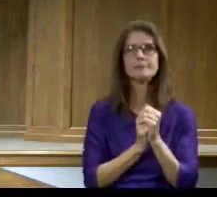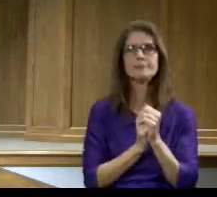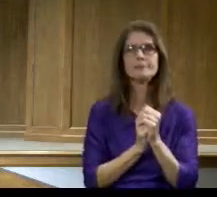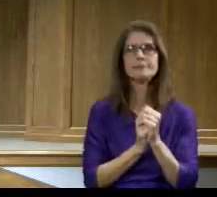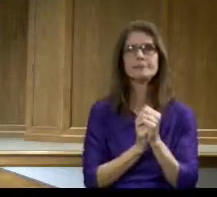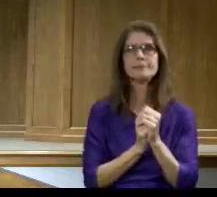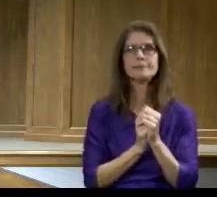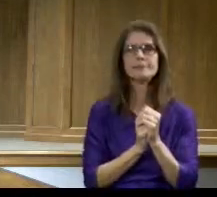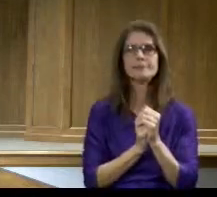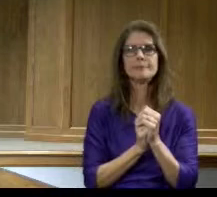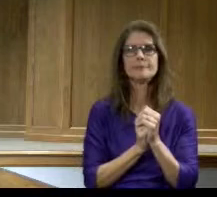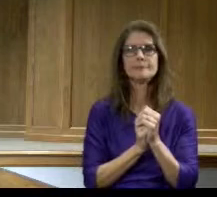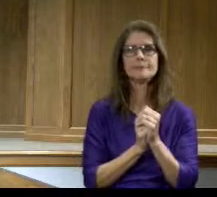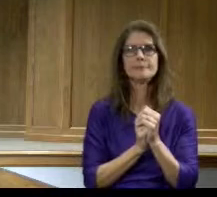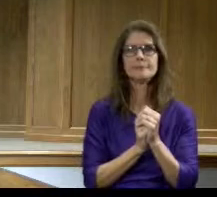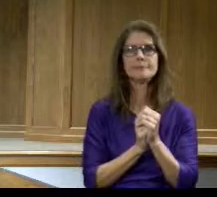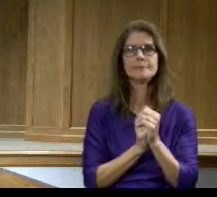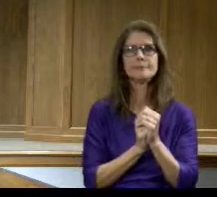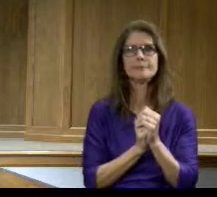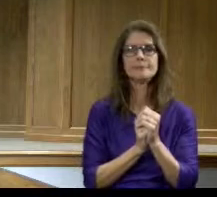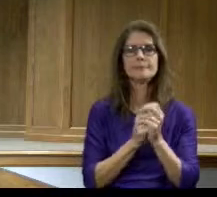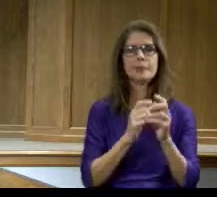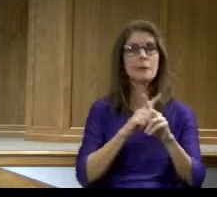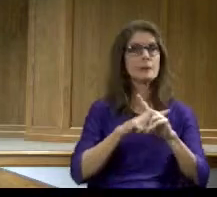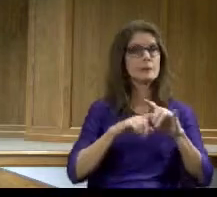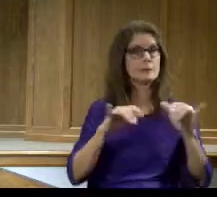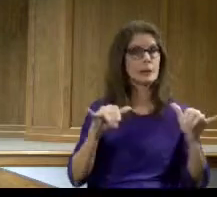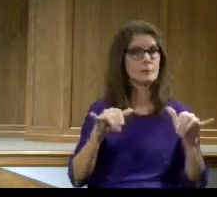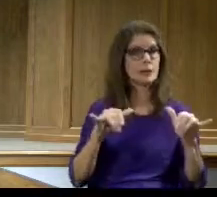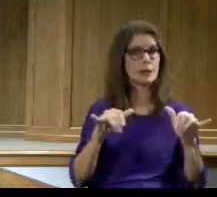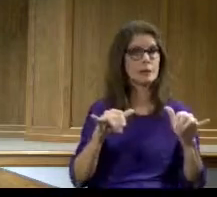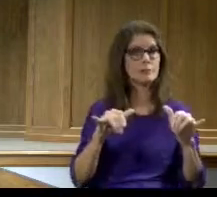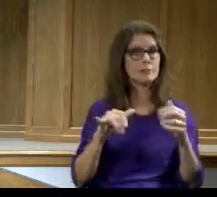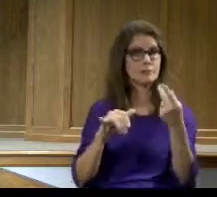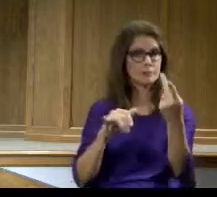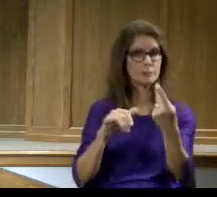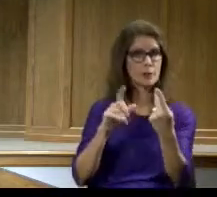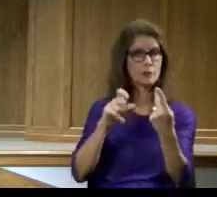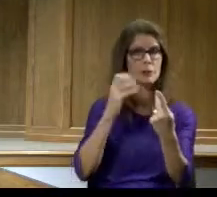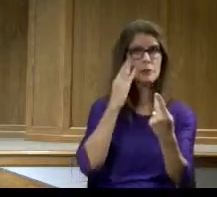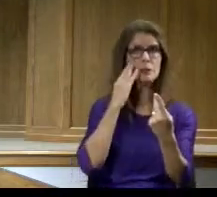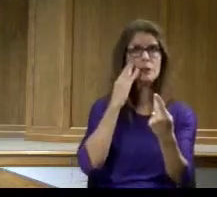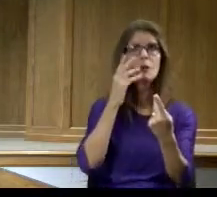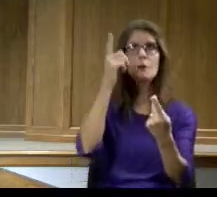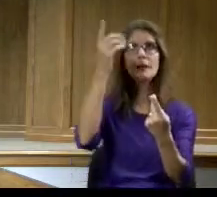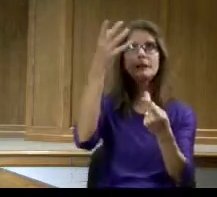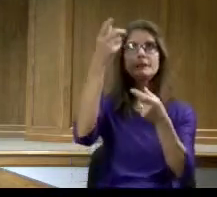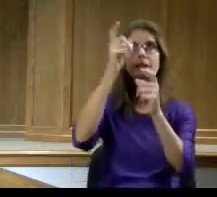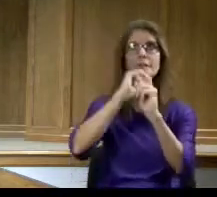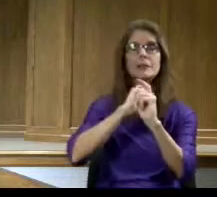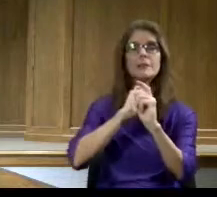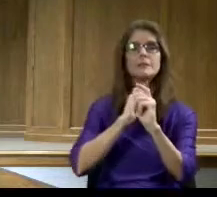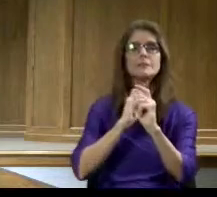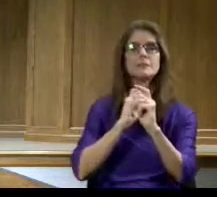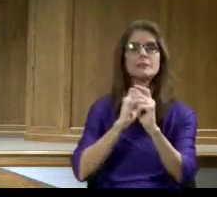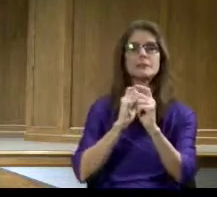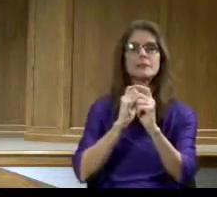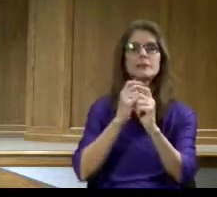you and I need to know that God has given us some gifts that'll help us get through our